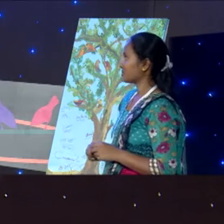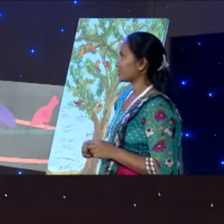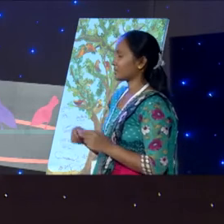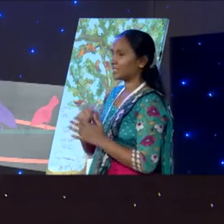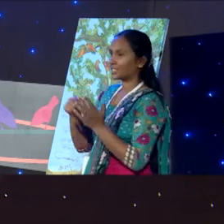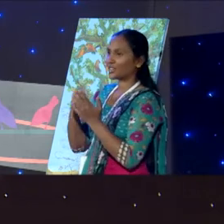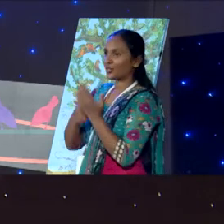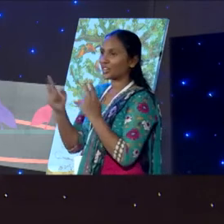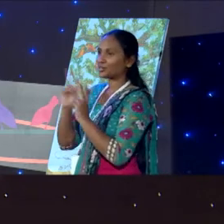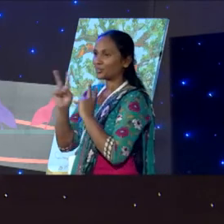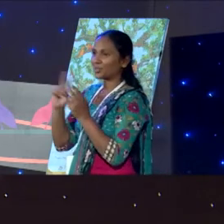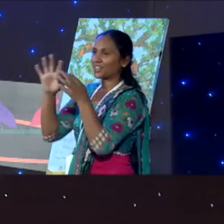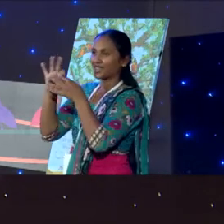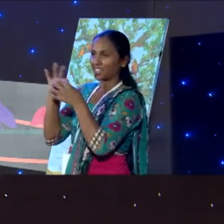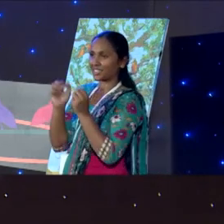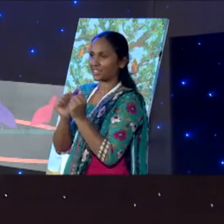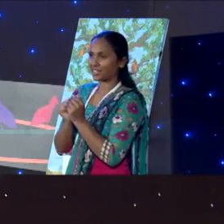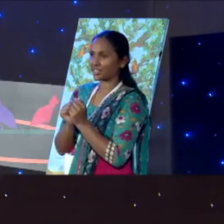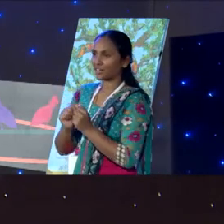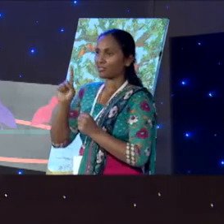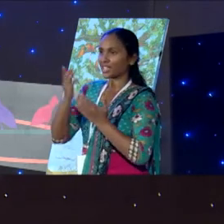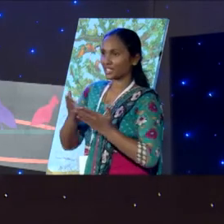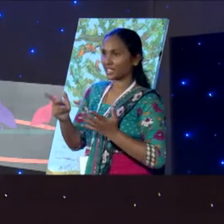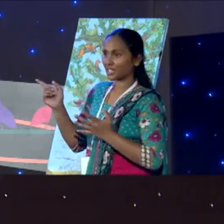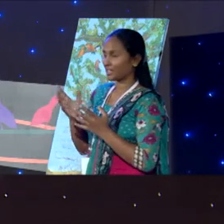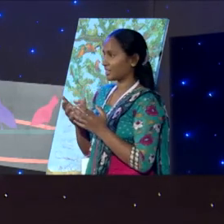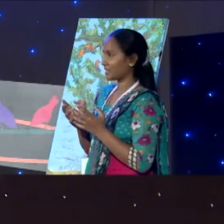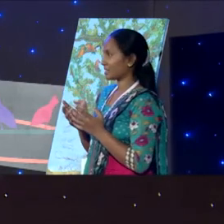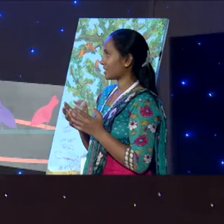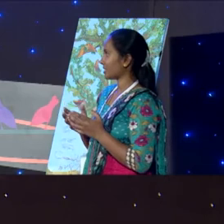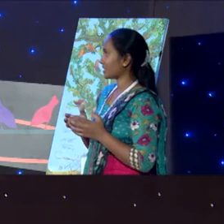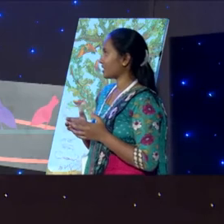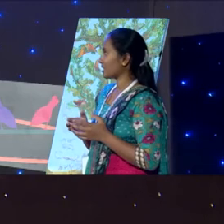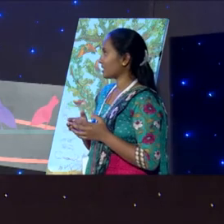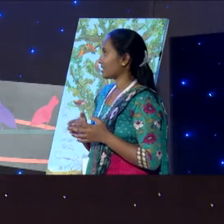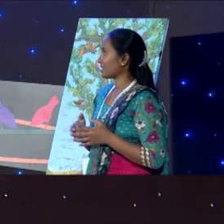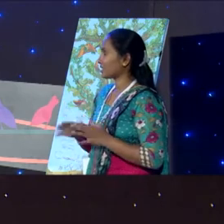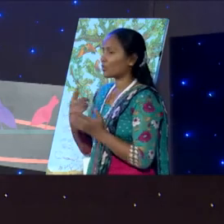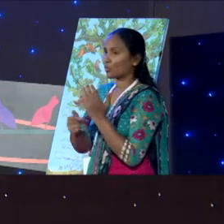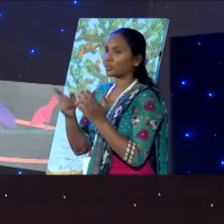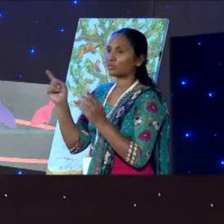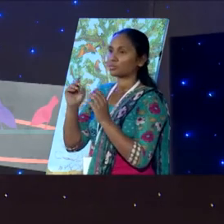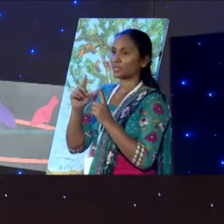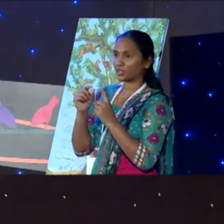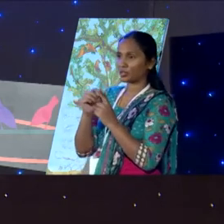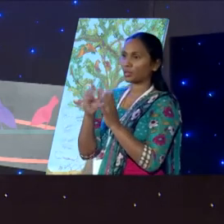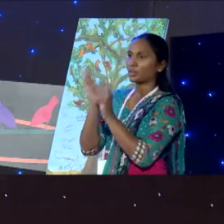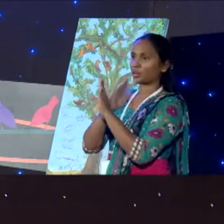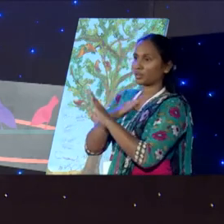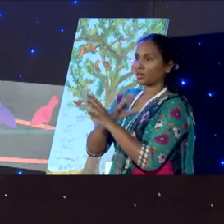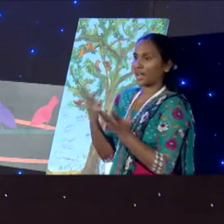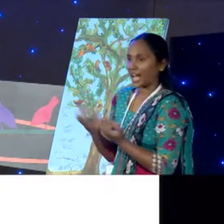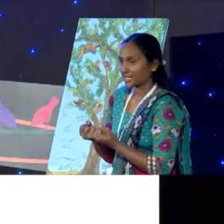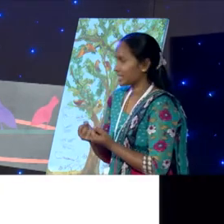listening to all the speakers and connecting to them because they said one thing that led to what they have done or they've been here was